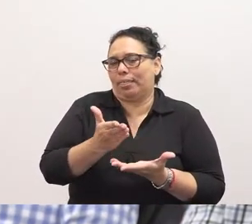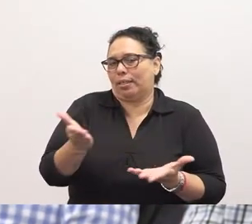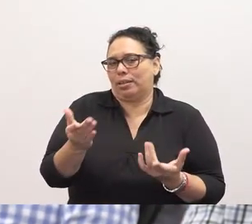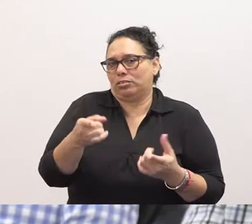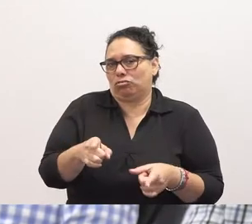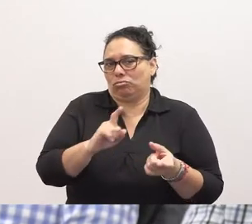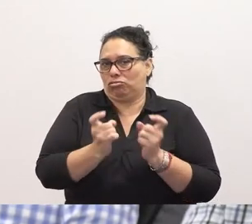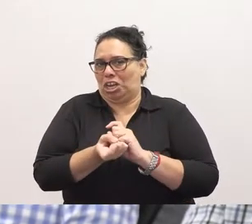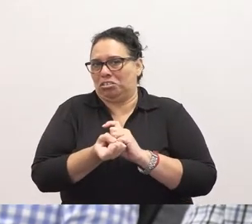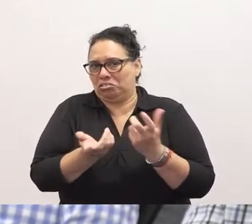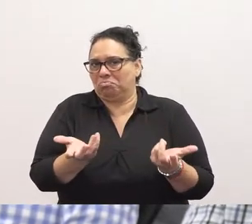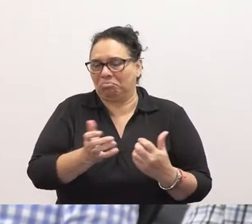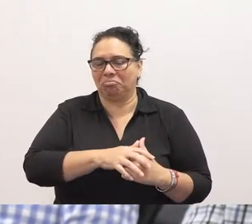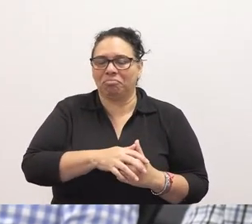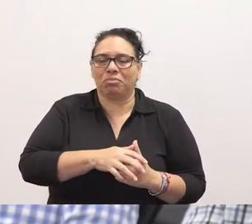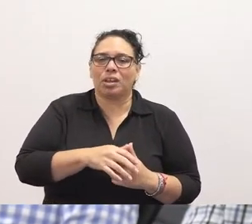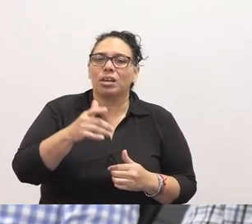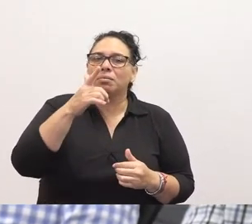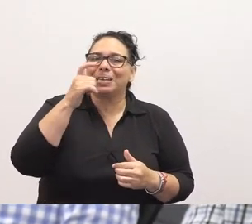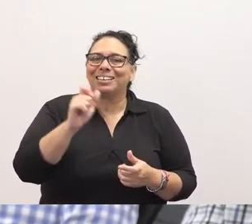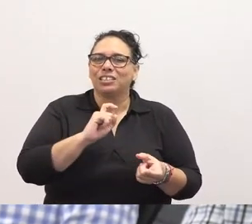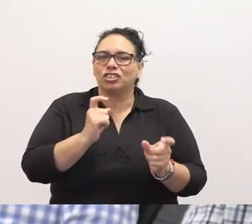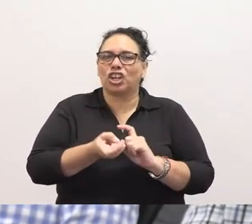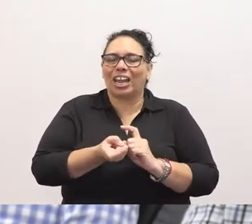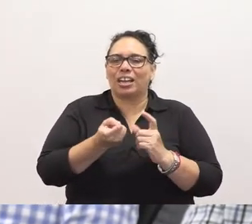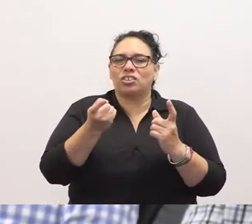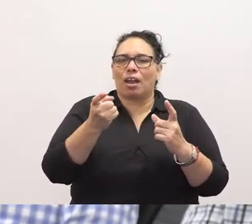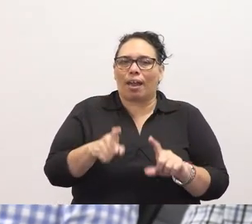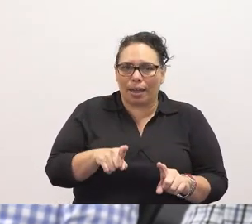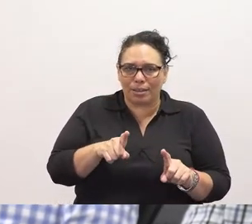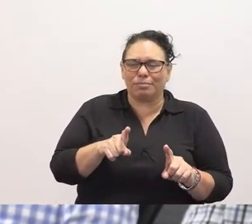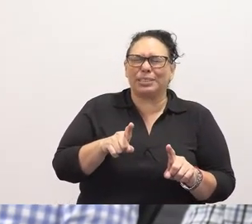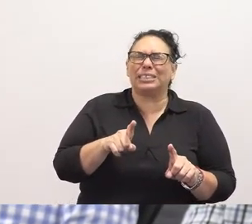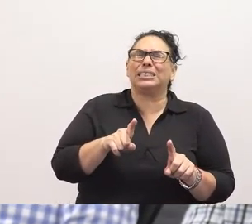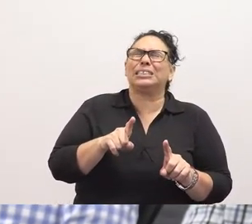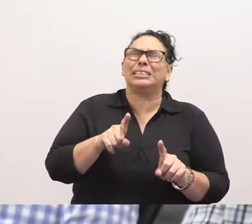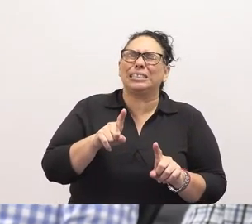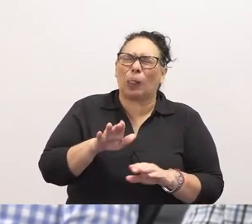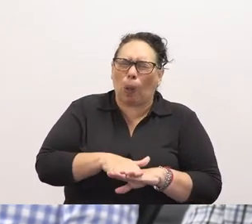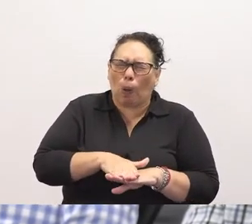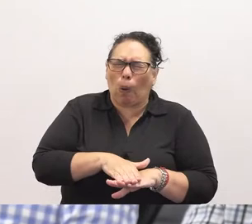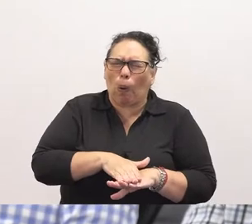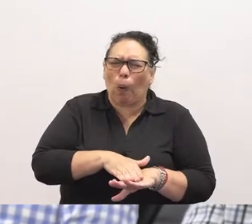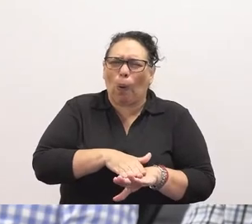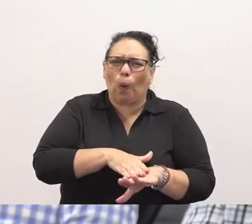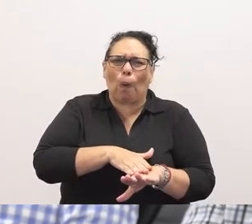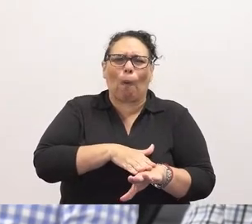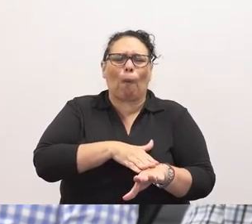change. And it's because change happens so slowly.